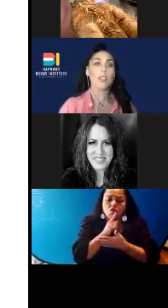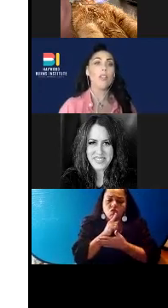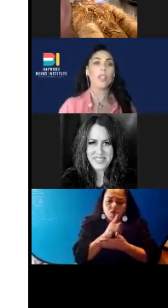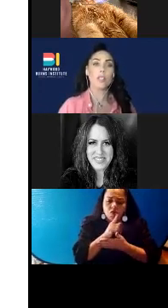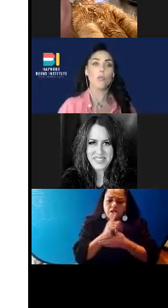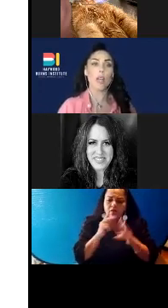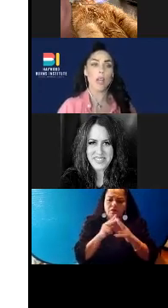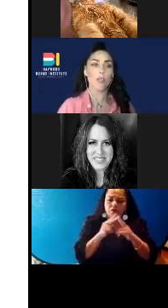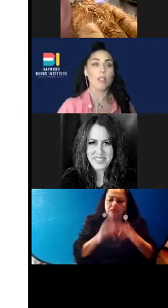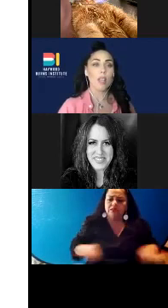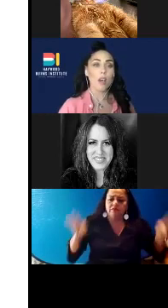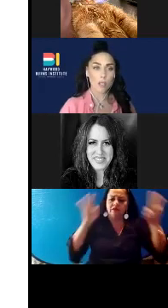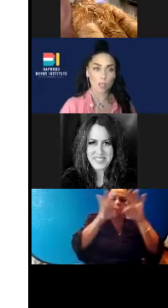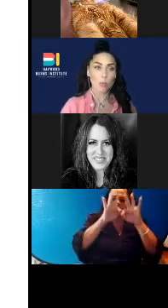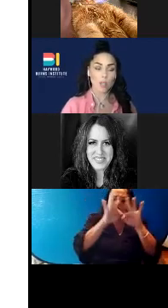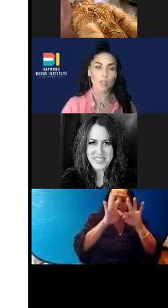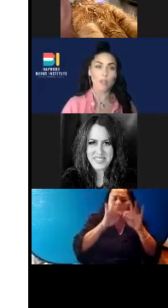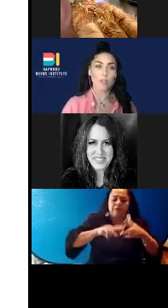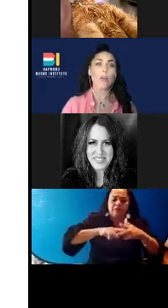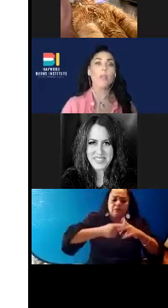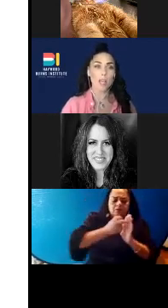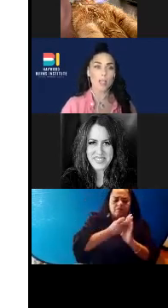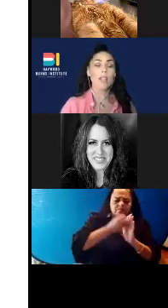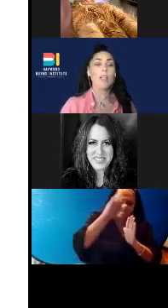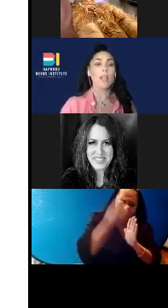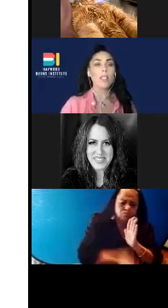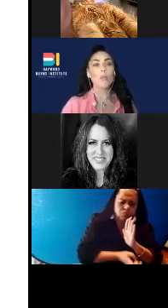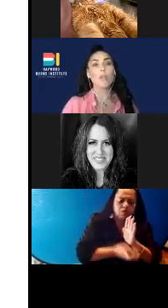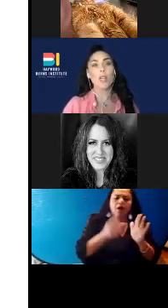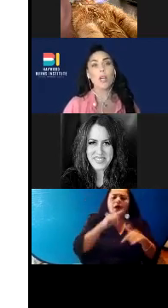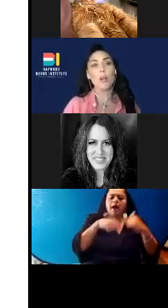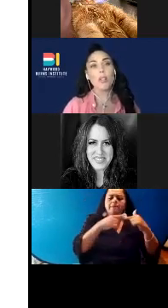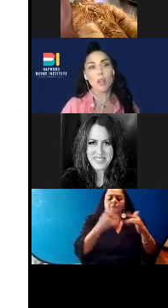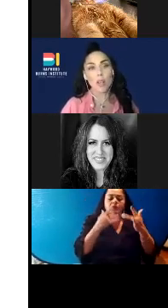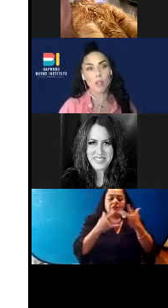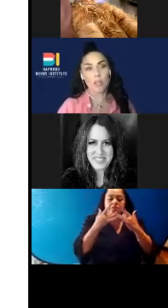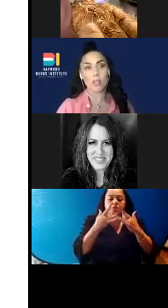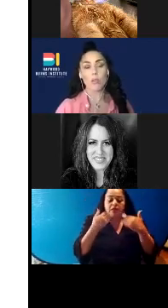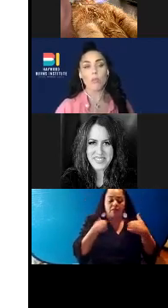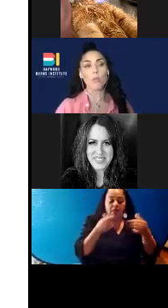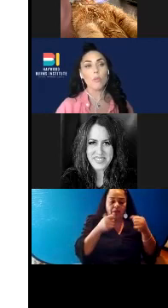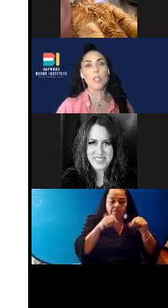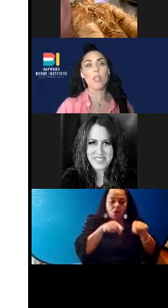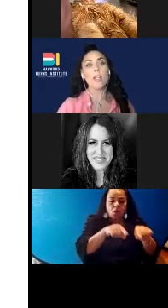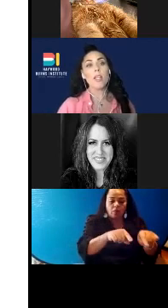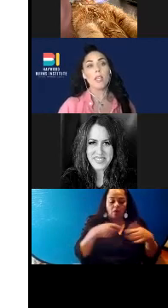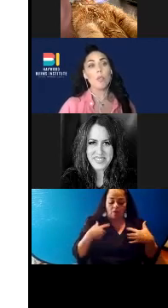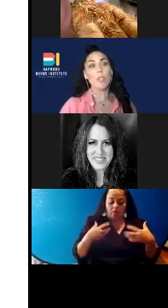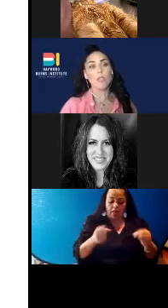very significant deep dive into the health disparities. And from that, ended up creating a parallel health system that would